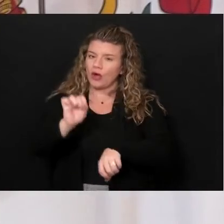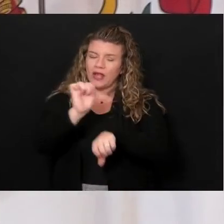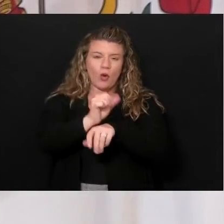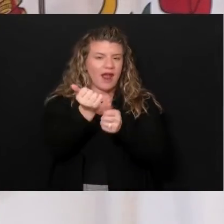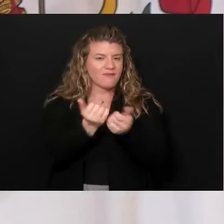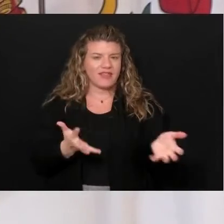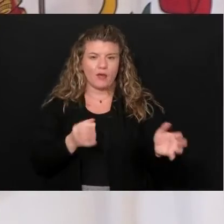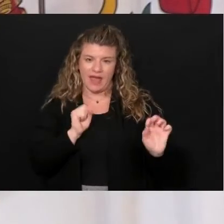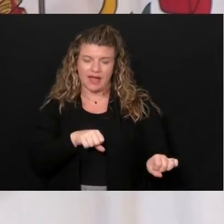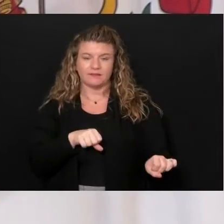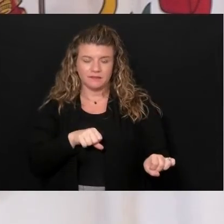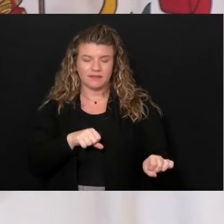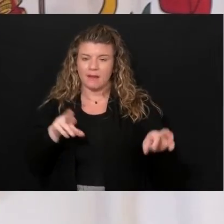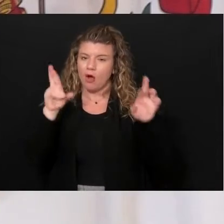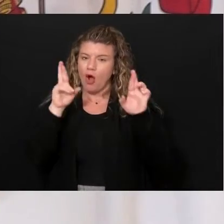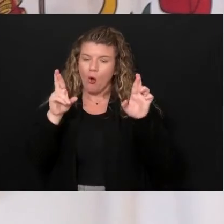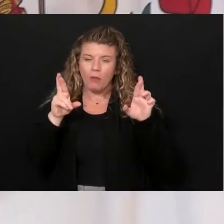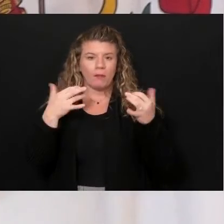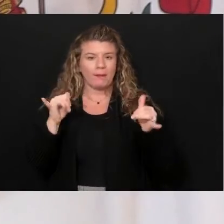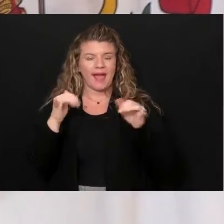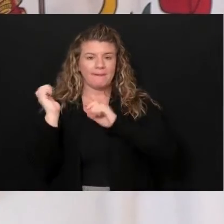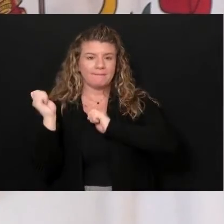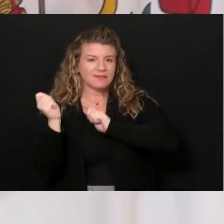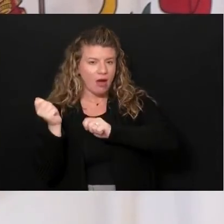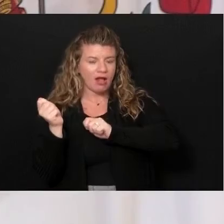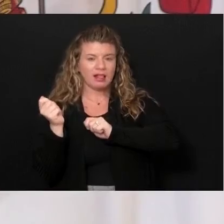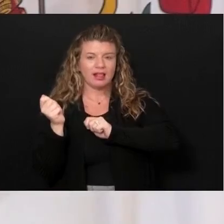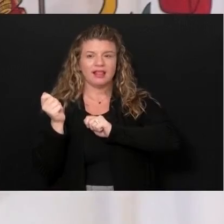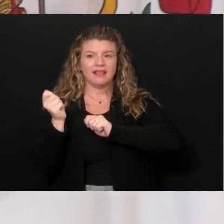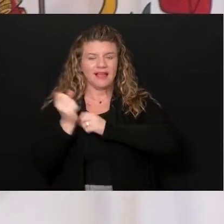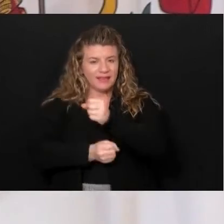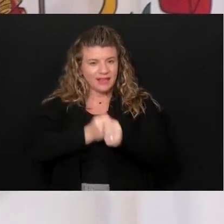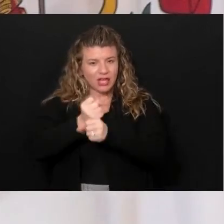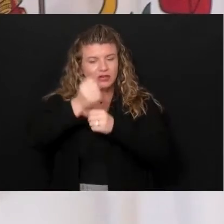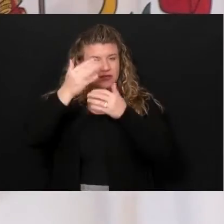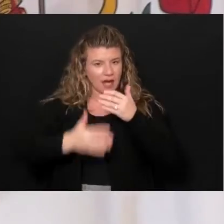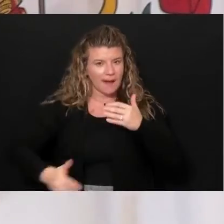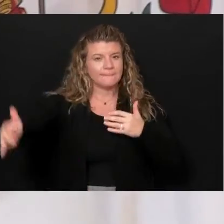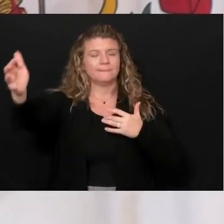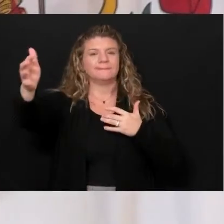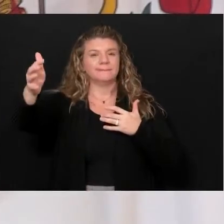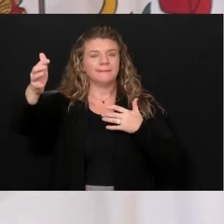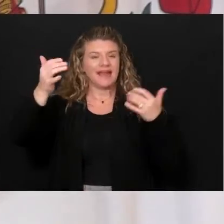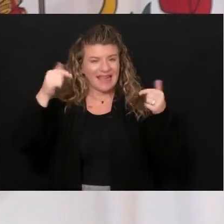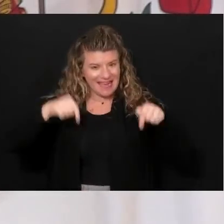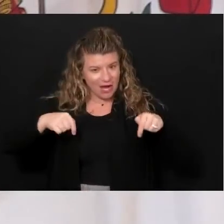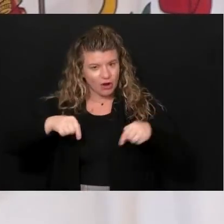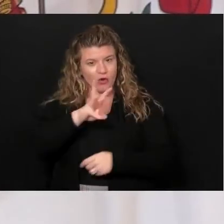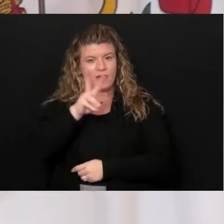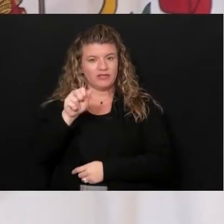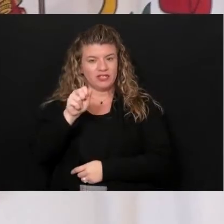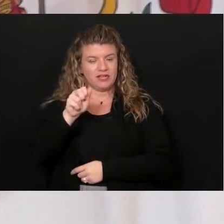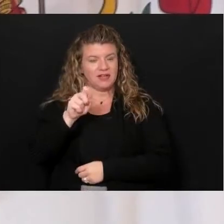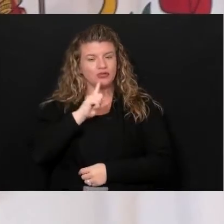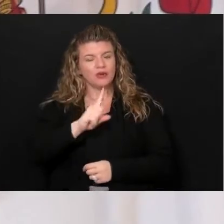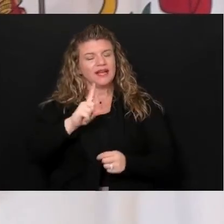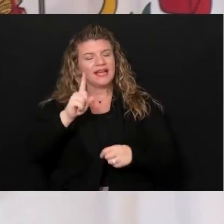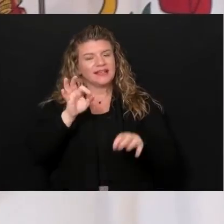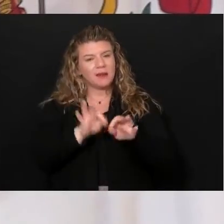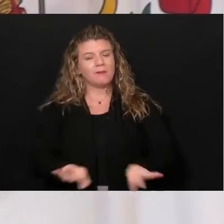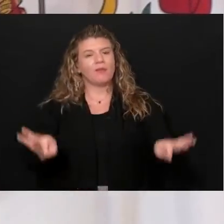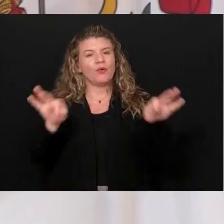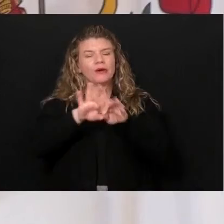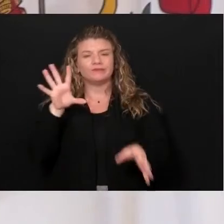and I hope we're going to be able to play ball in the years to come and play ball right here in West Virginia. It's an important fabric